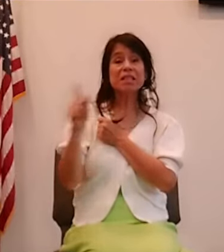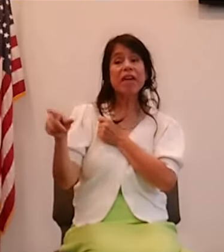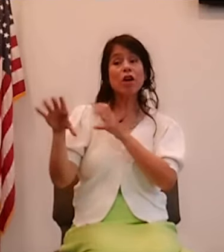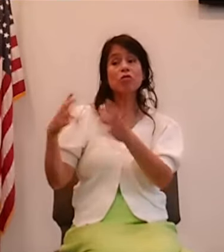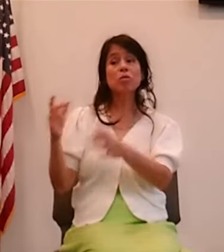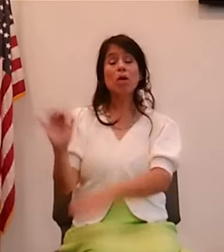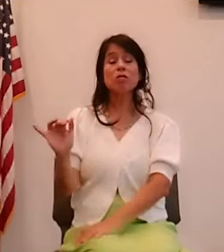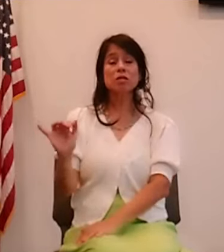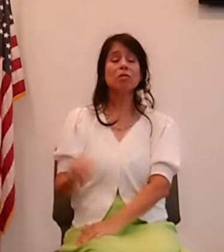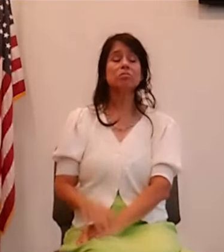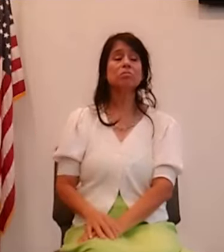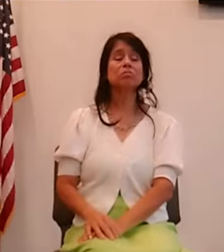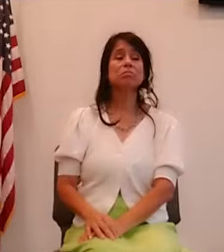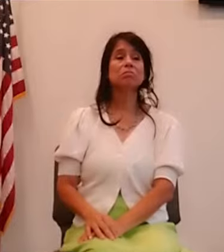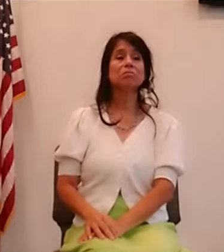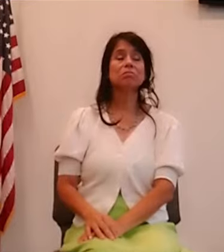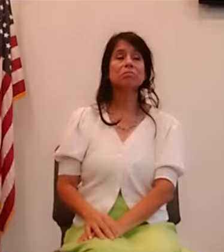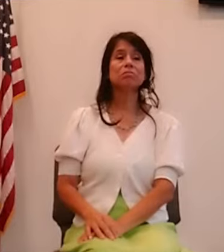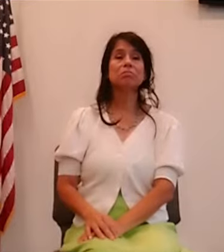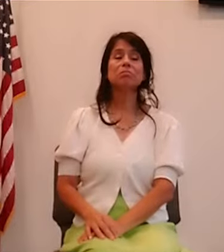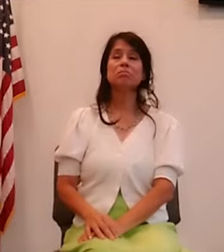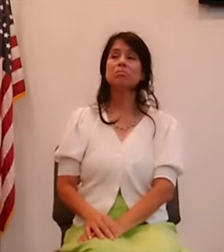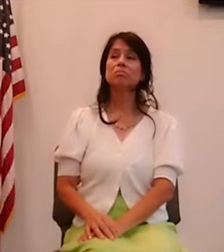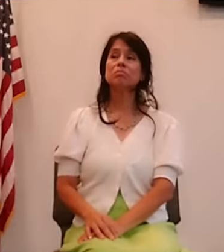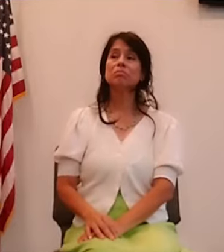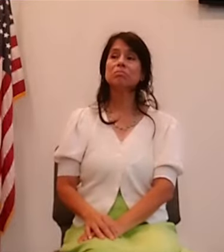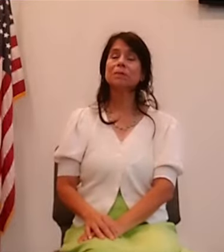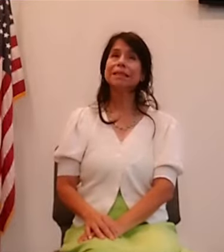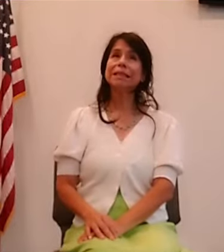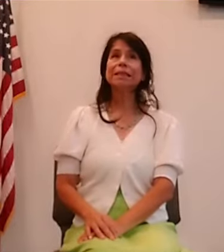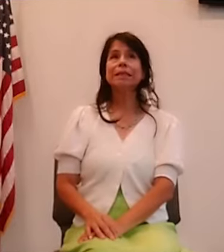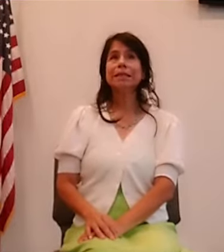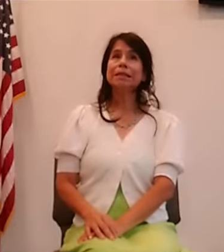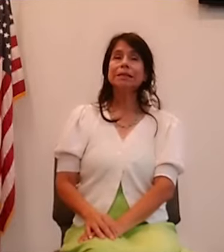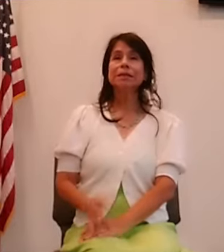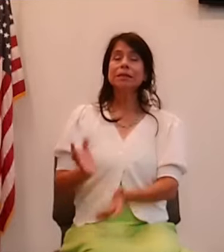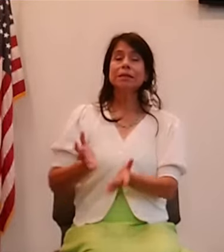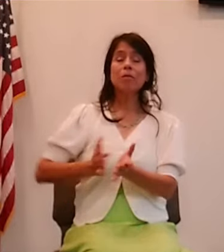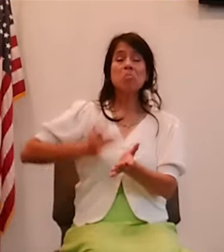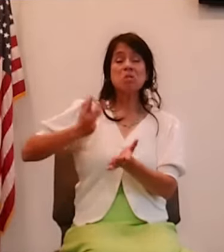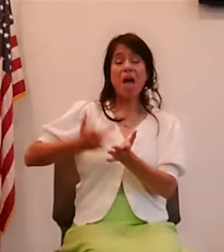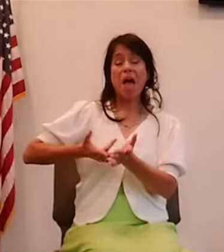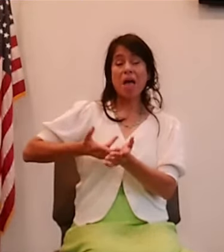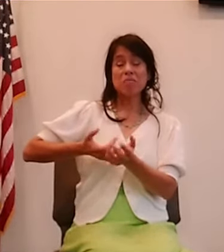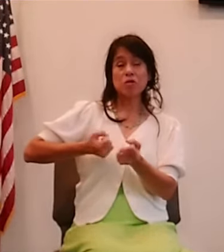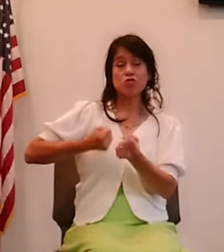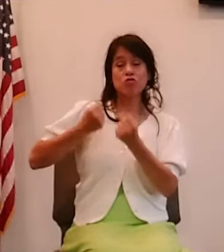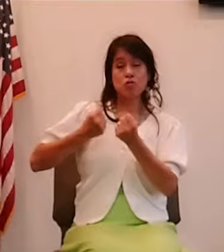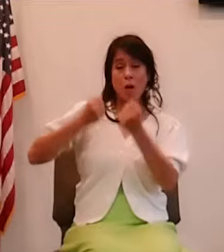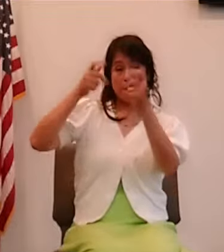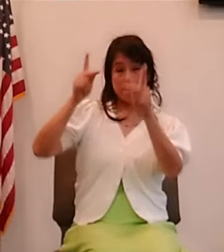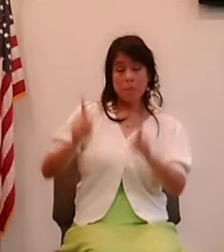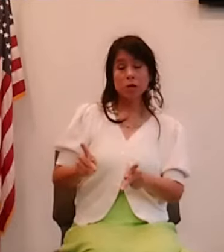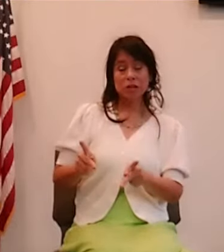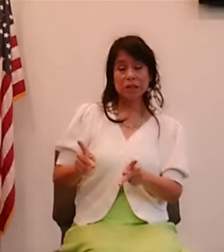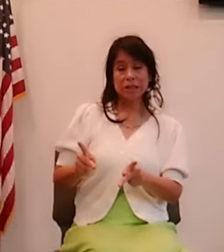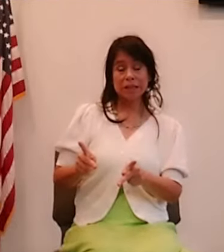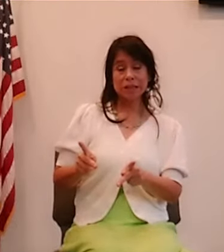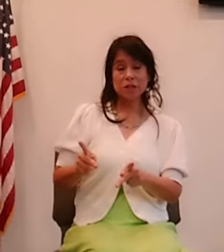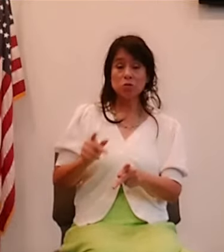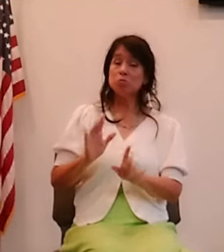do. But sometimes there's that strong person who's not